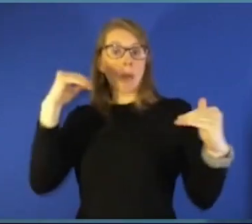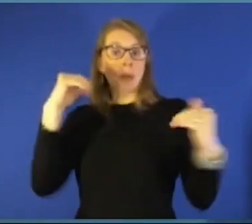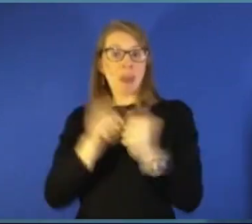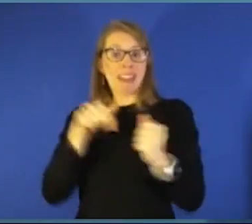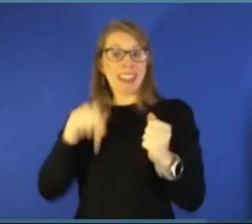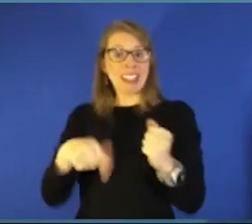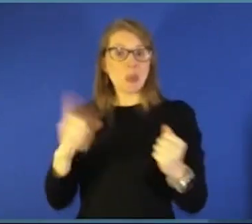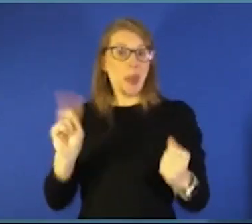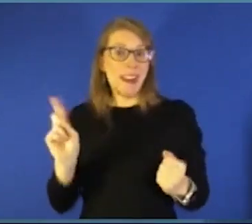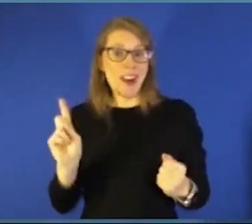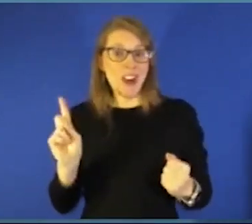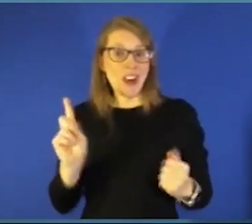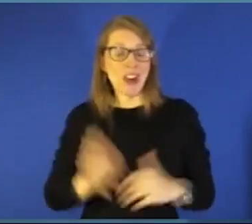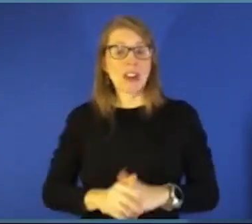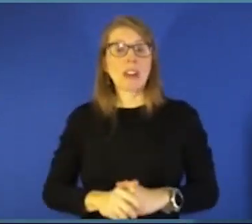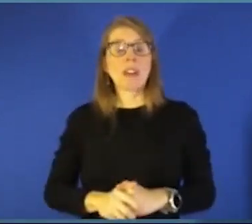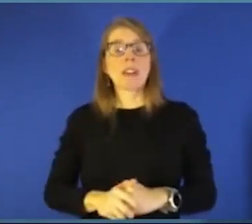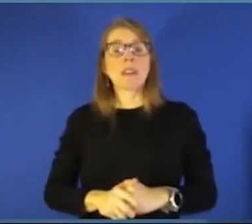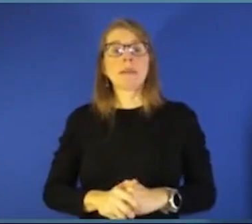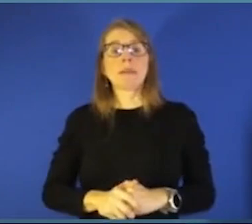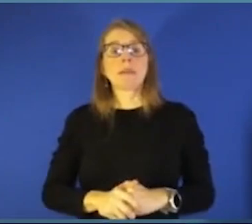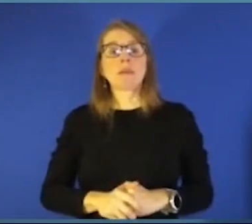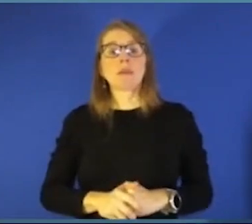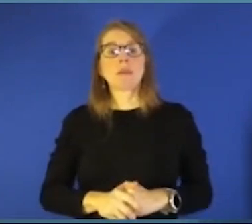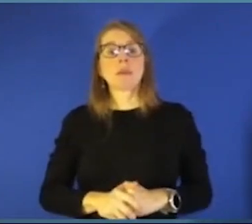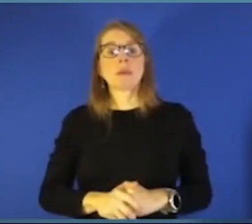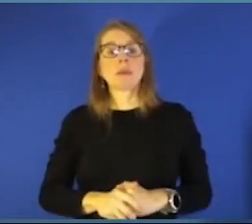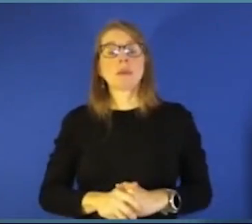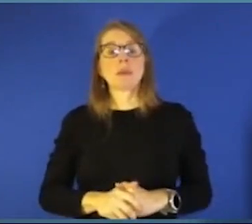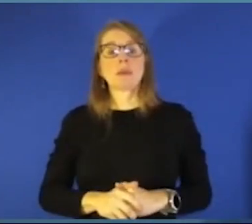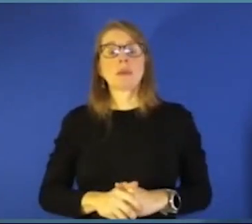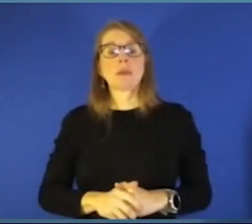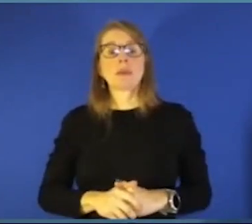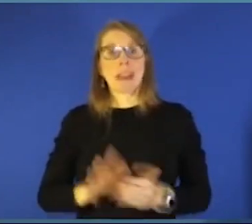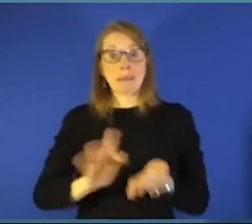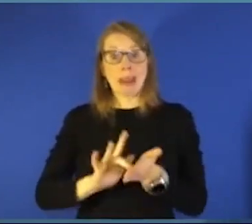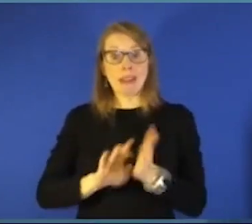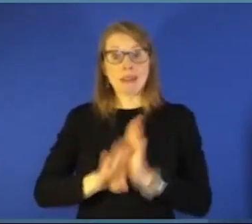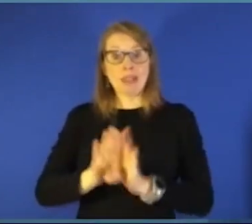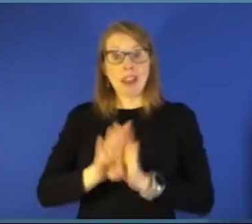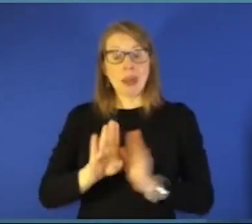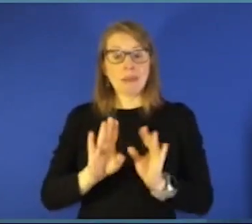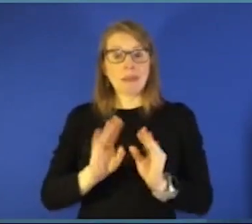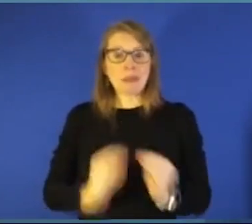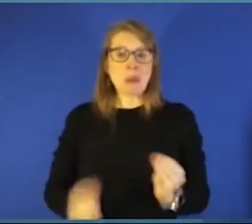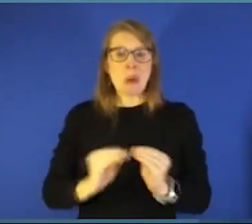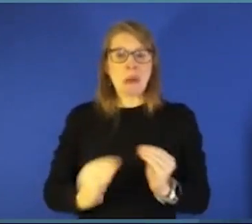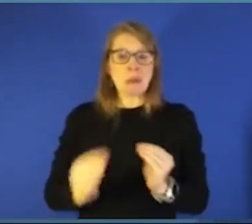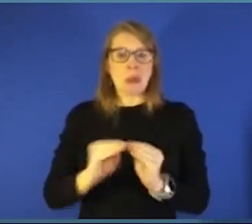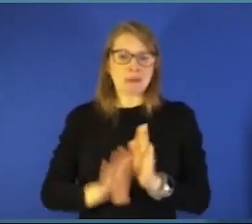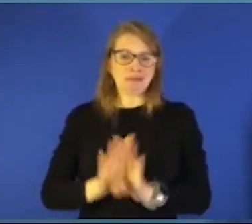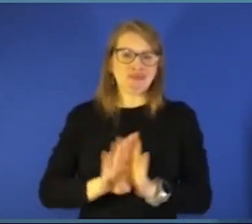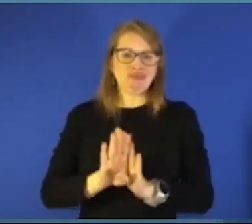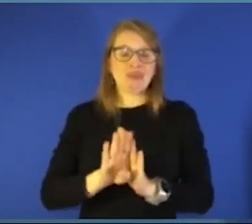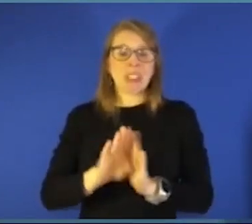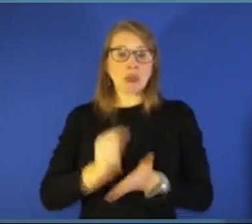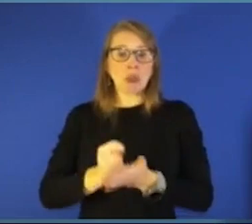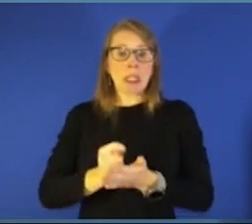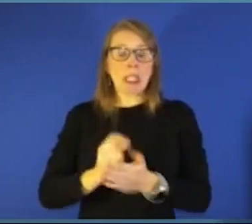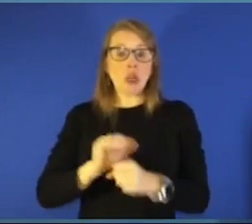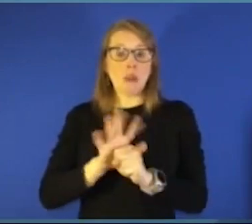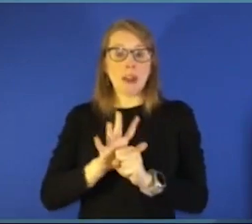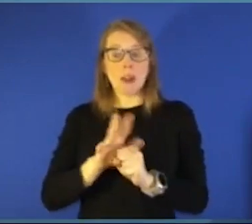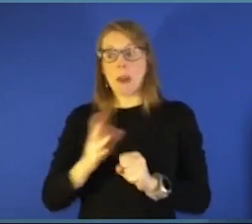I believe that the development of more and more medications to treat this. When we started treating COVID, we